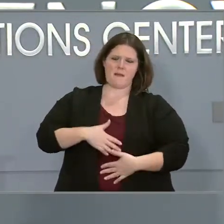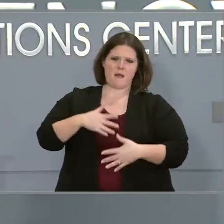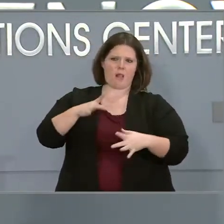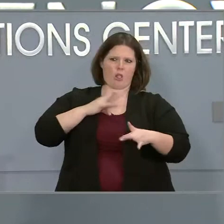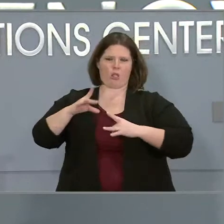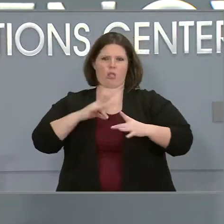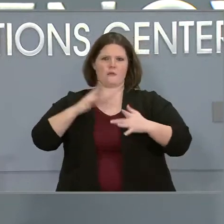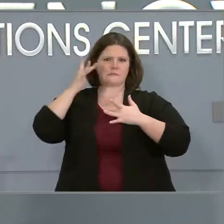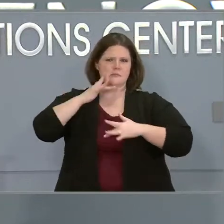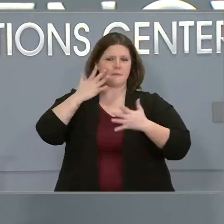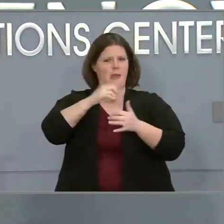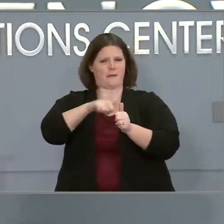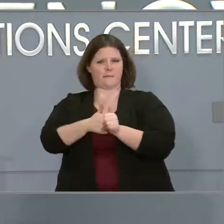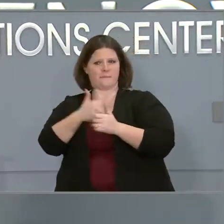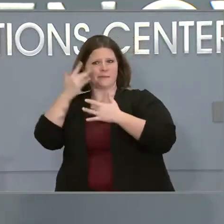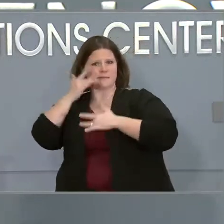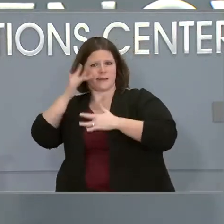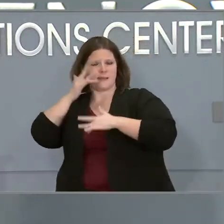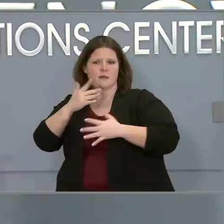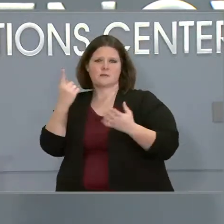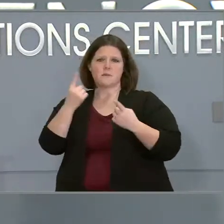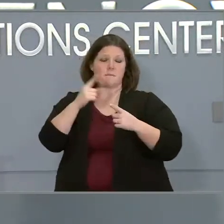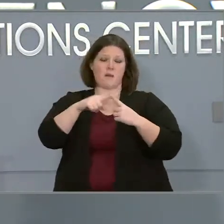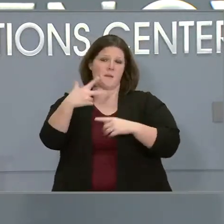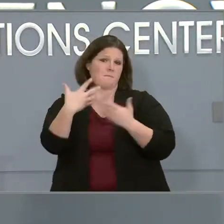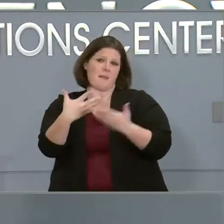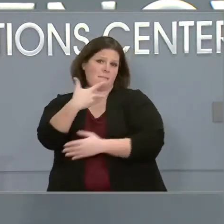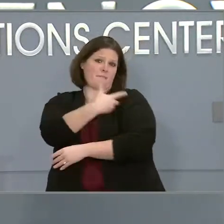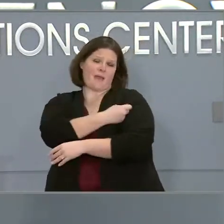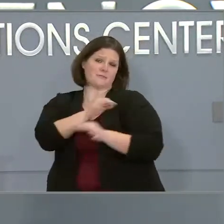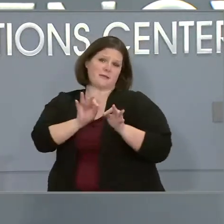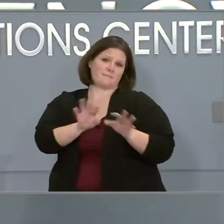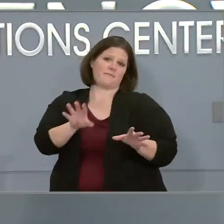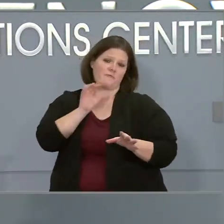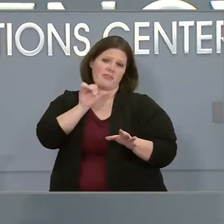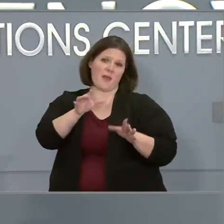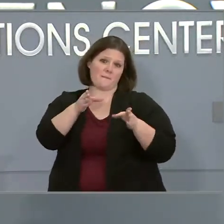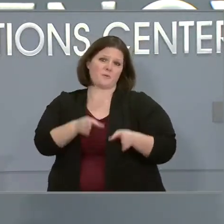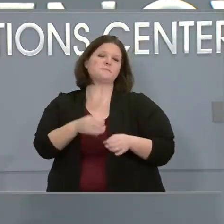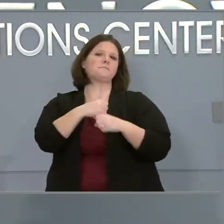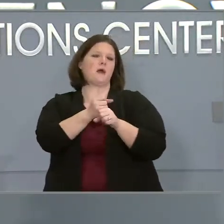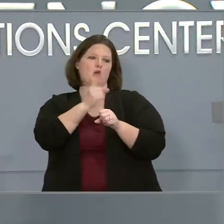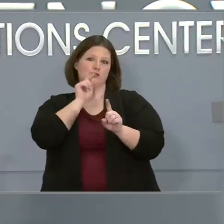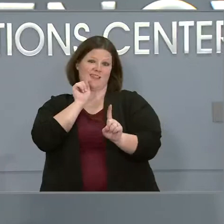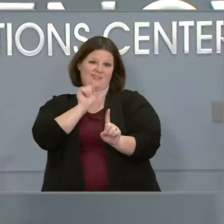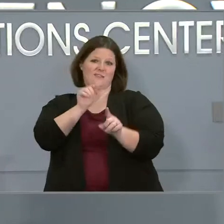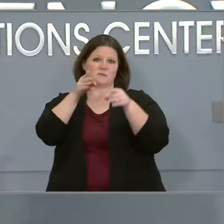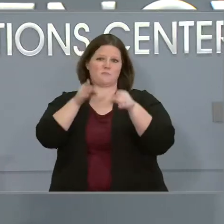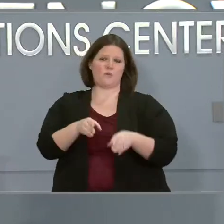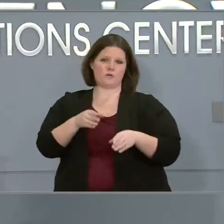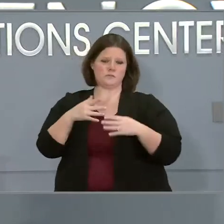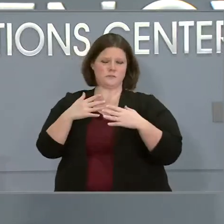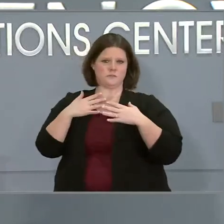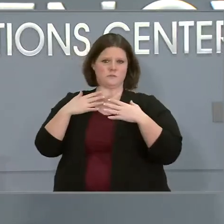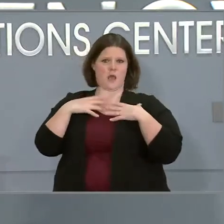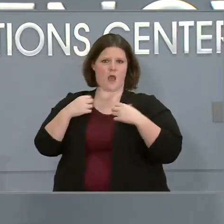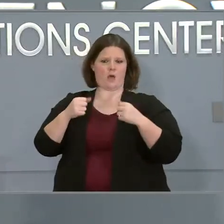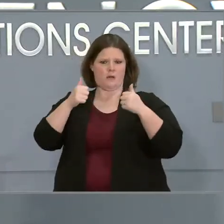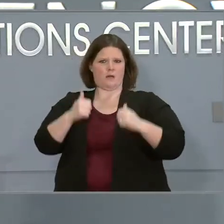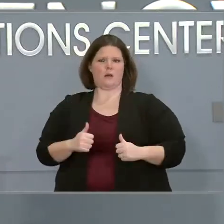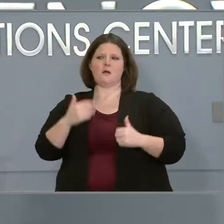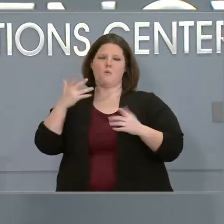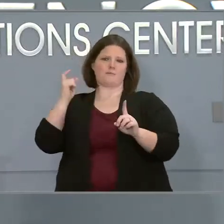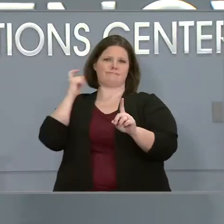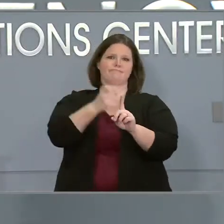other immunodeficiency, the vaccine doesn't work as well for them. We want to make sure they are the ones who are prioritized for treatment, at least